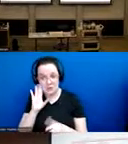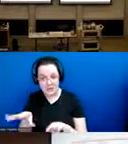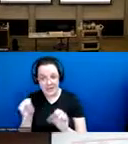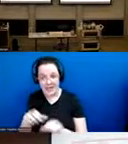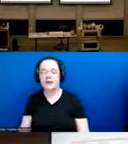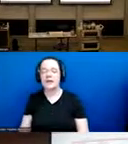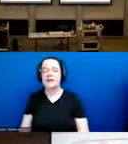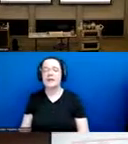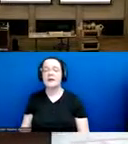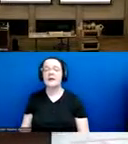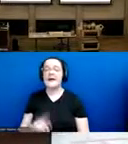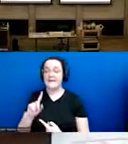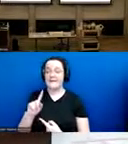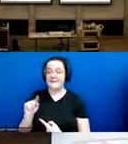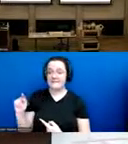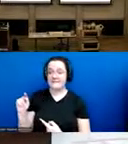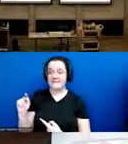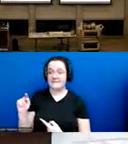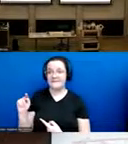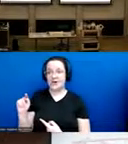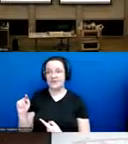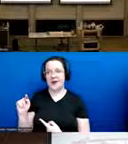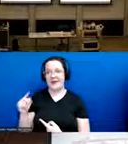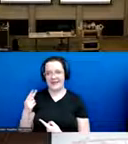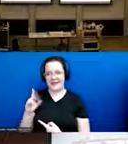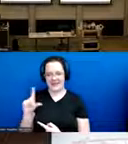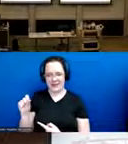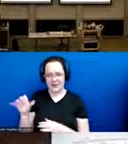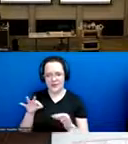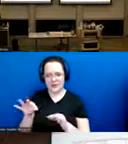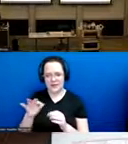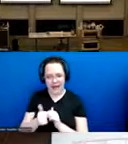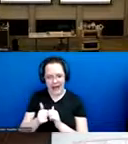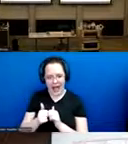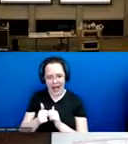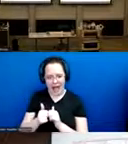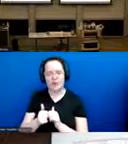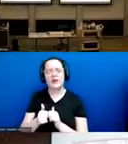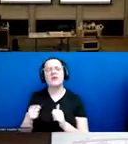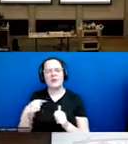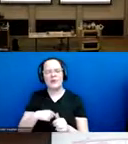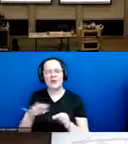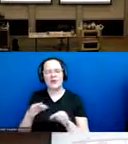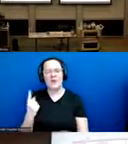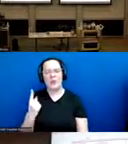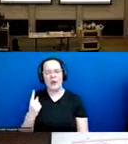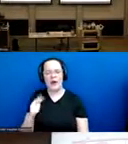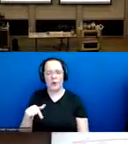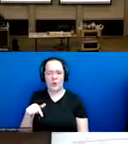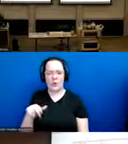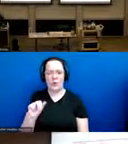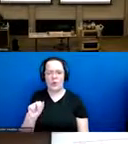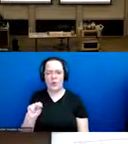actually describe photon fields, right, is basically by describing one quanta of energy that is existing